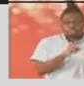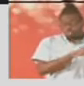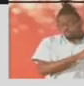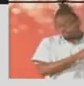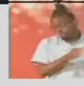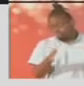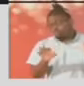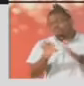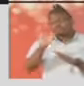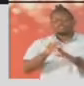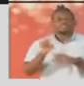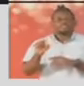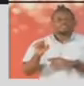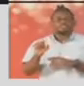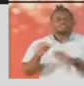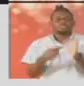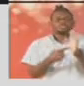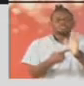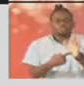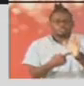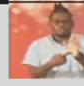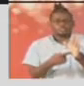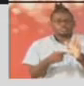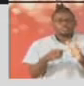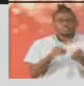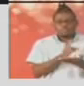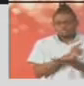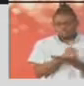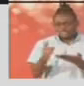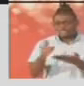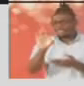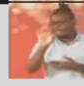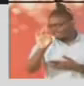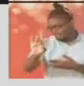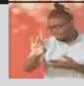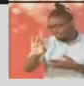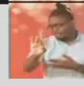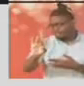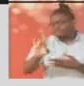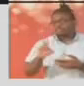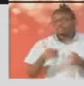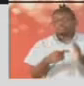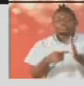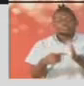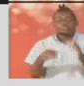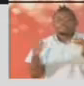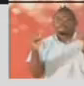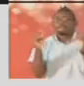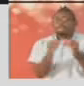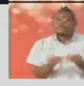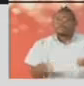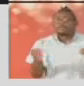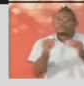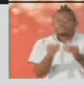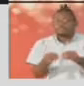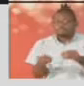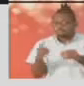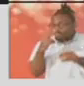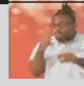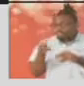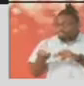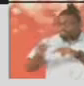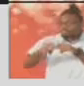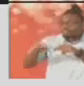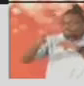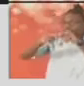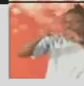8, which, if we were to represent on the map, would show a higher number of cases in County Caroni compared to